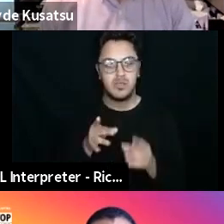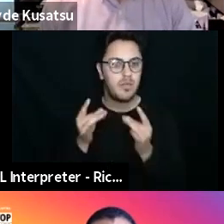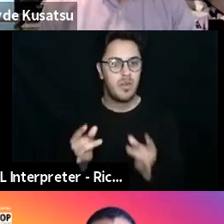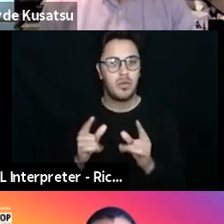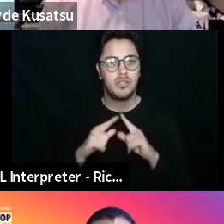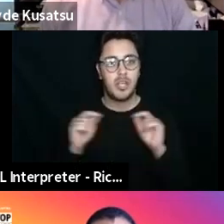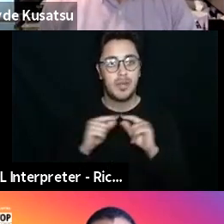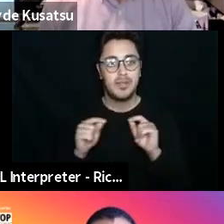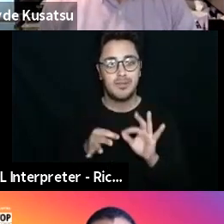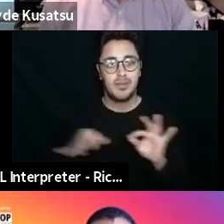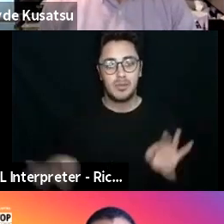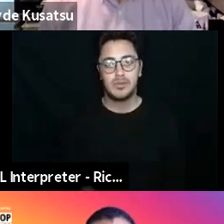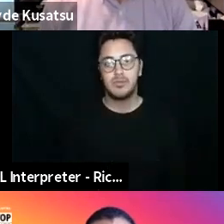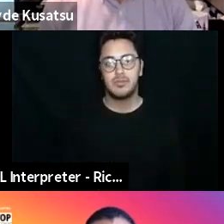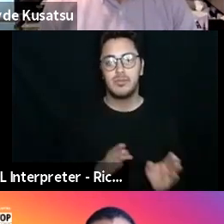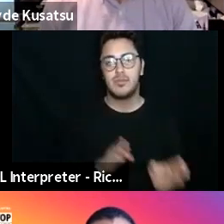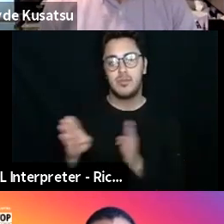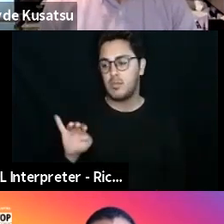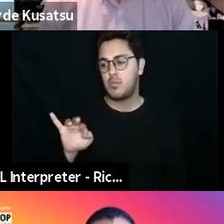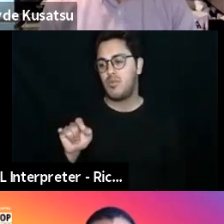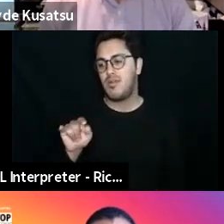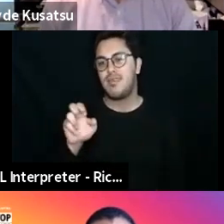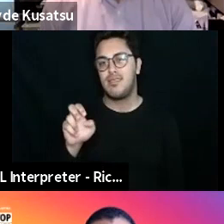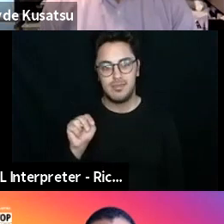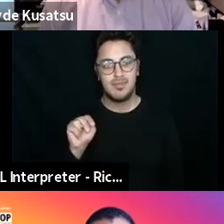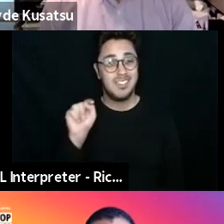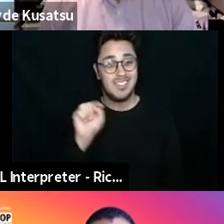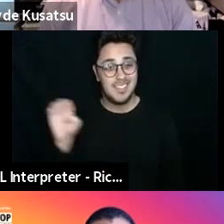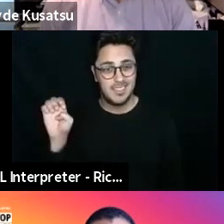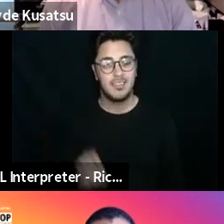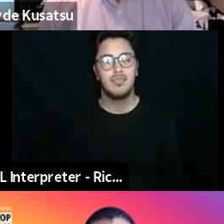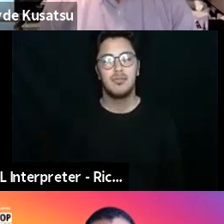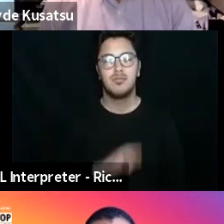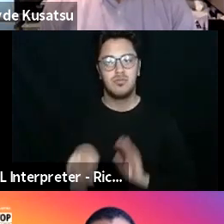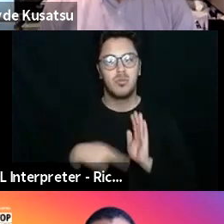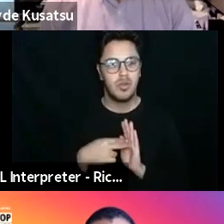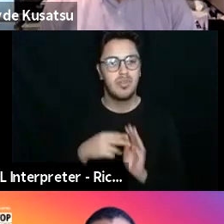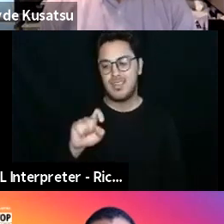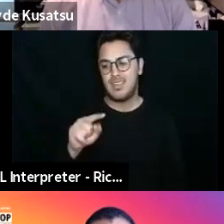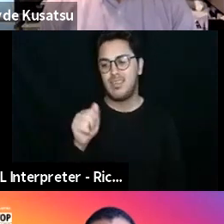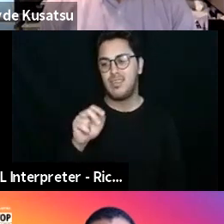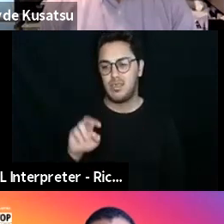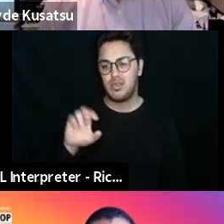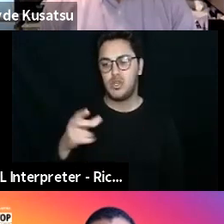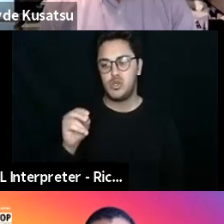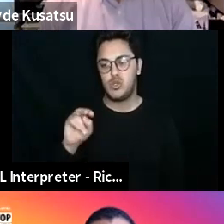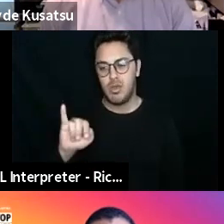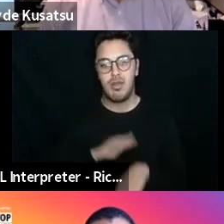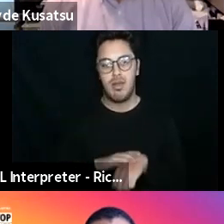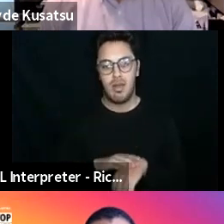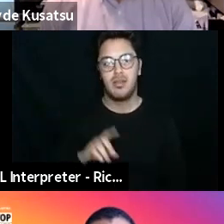Brian T is also with us. He's an actor best known for his role as Dr. Ethan Choi on Chicago Med, and we've seen him